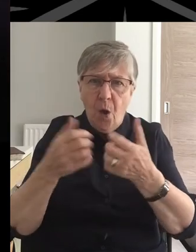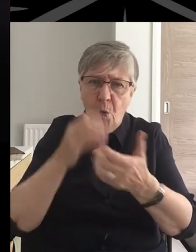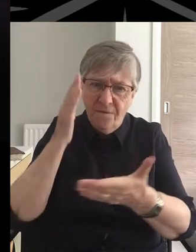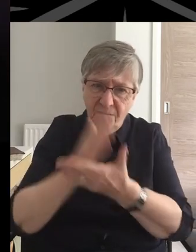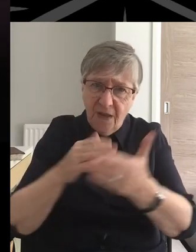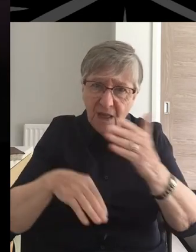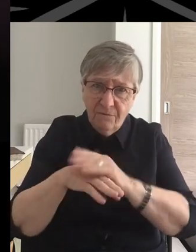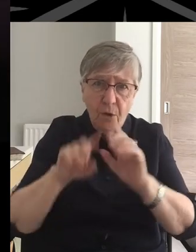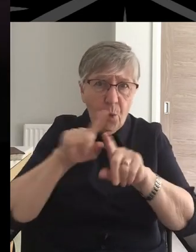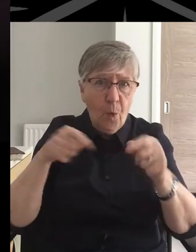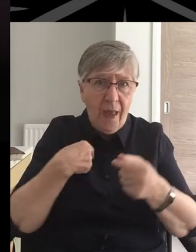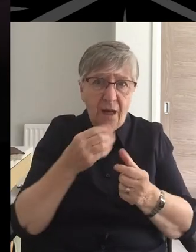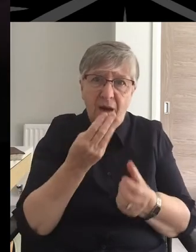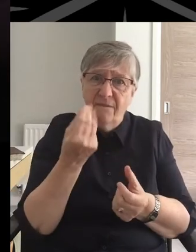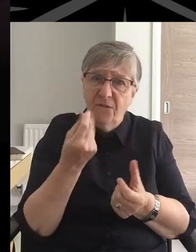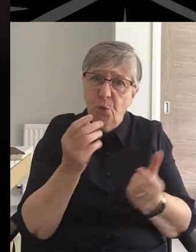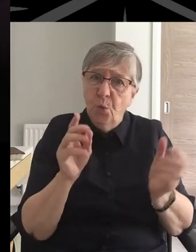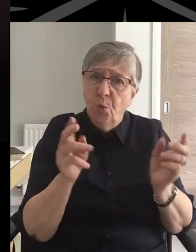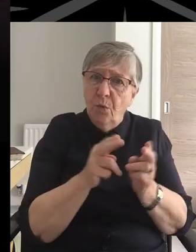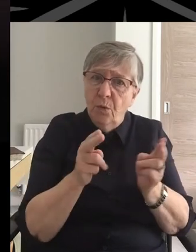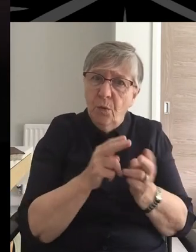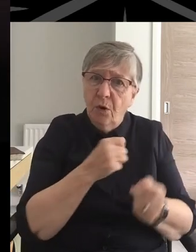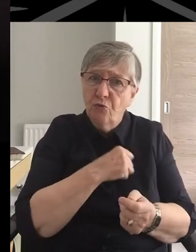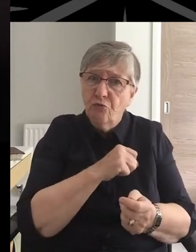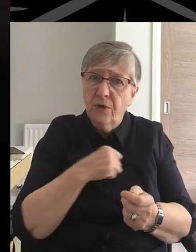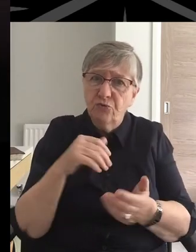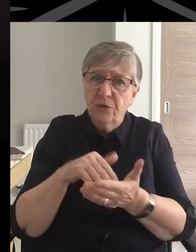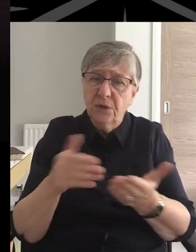the minority, when we're in exile?